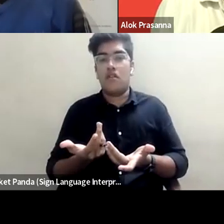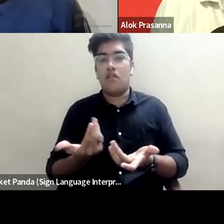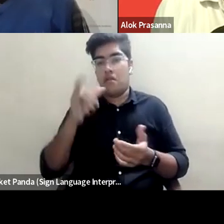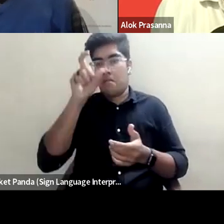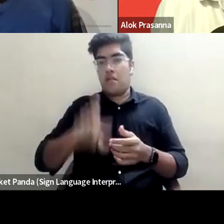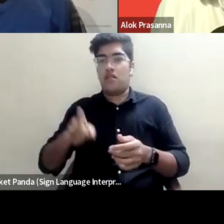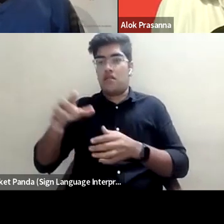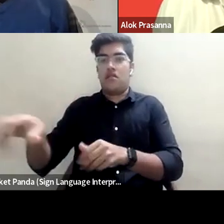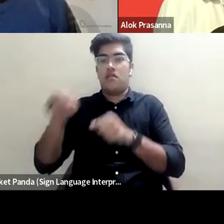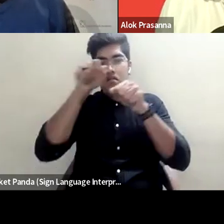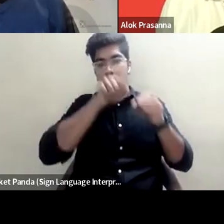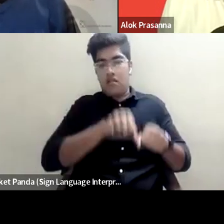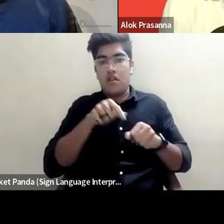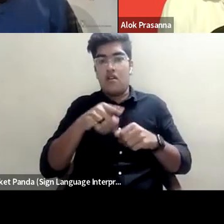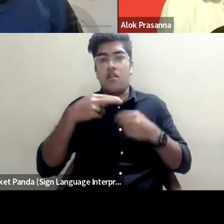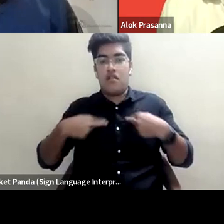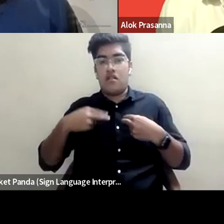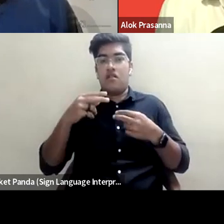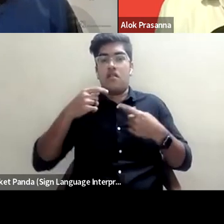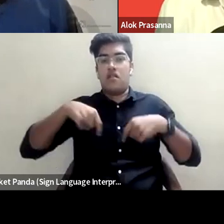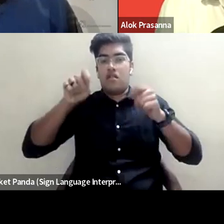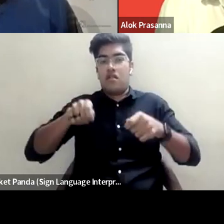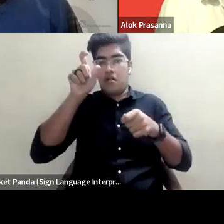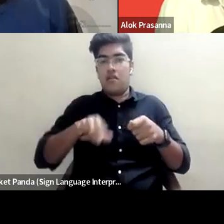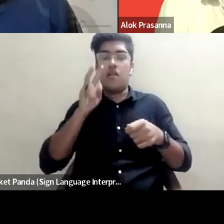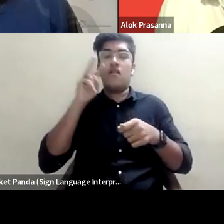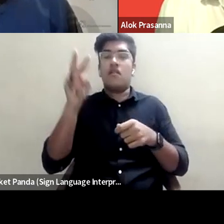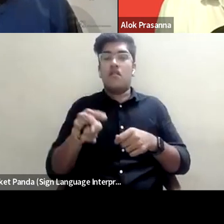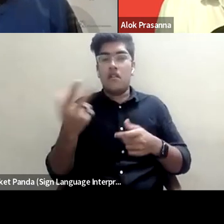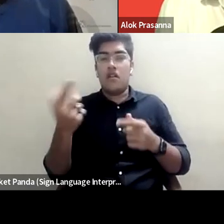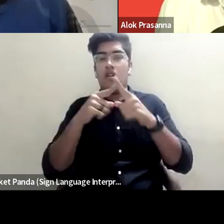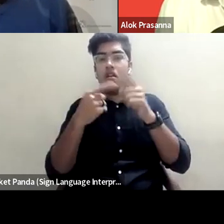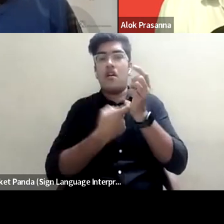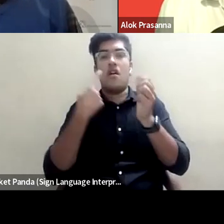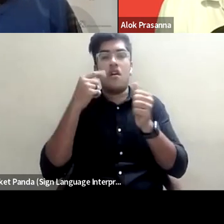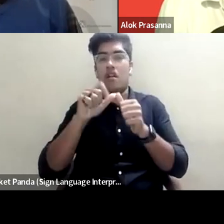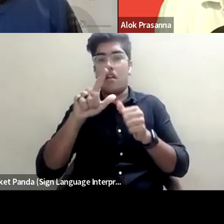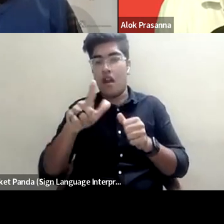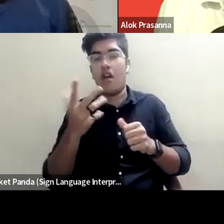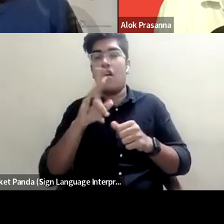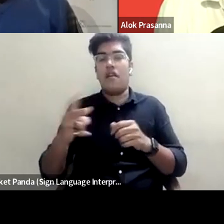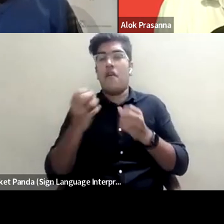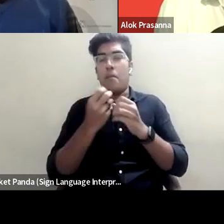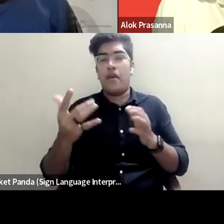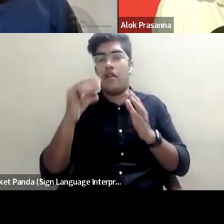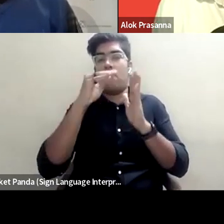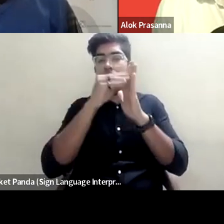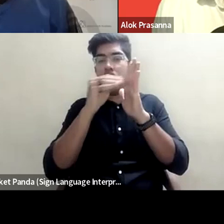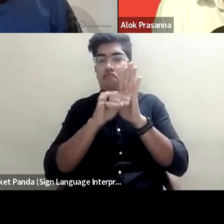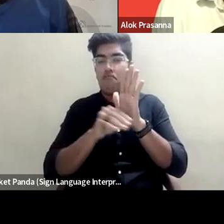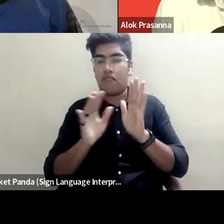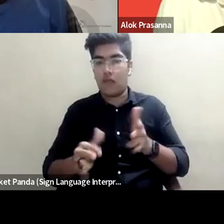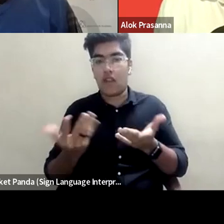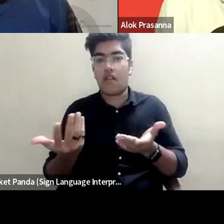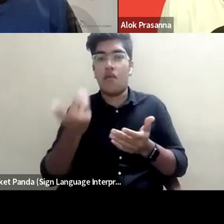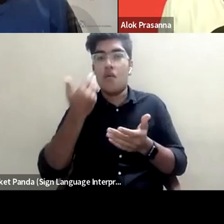brought before the judge when he's arraigned for remand, for trial, for several other reasons, or when he's in court custody, when